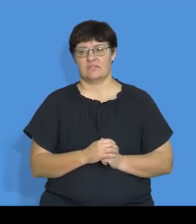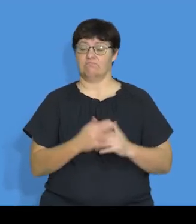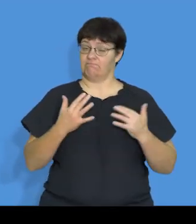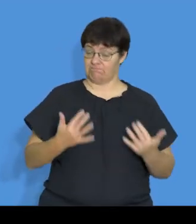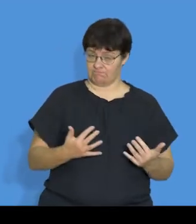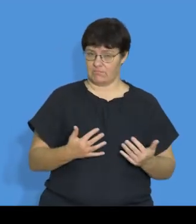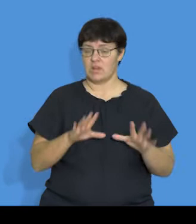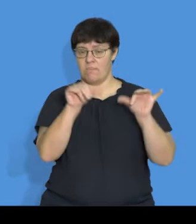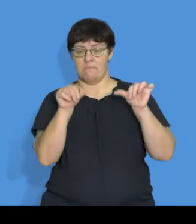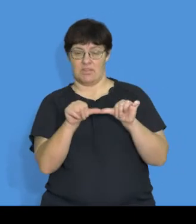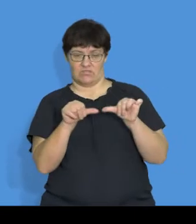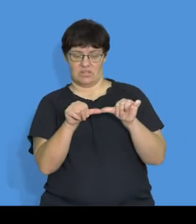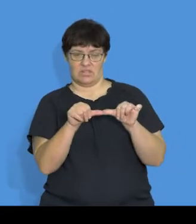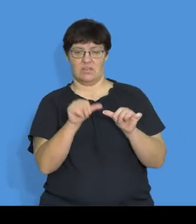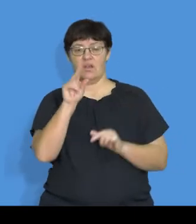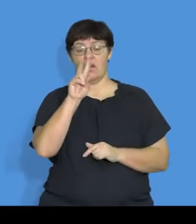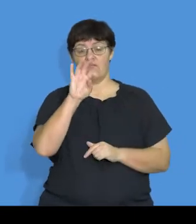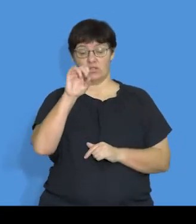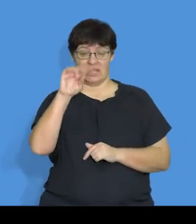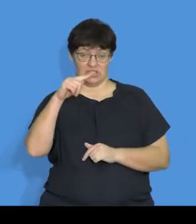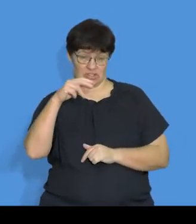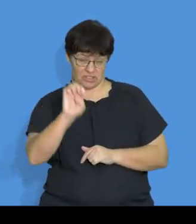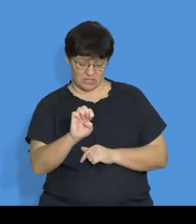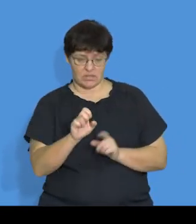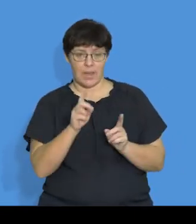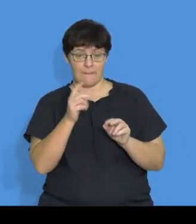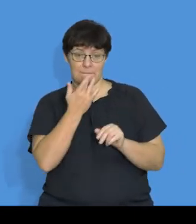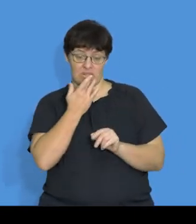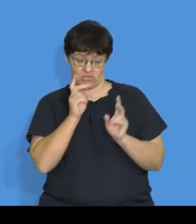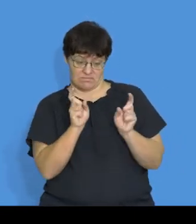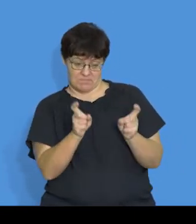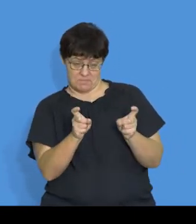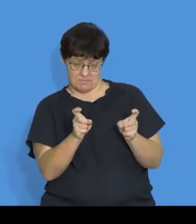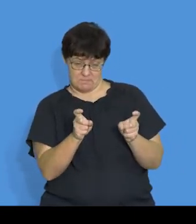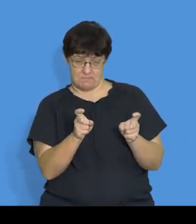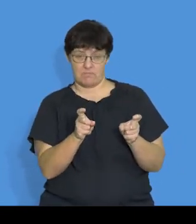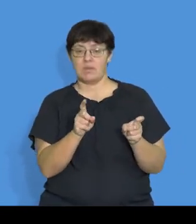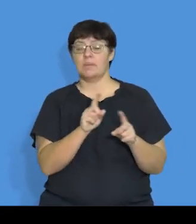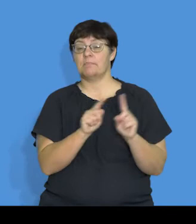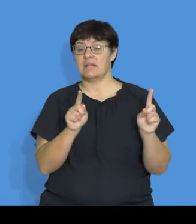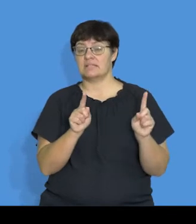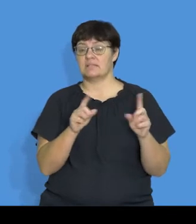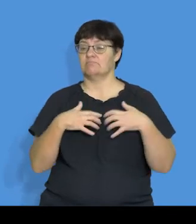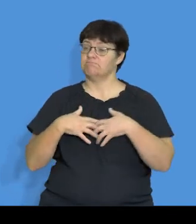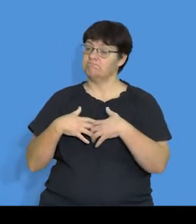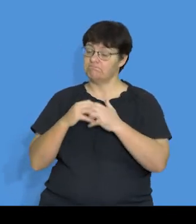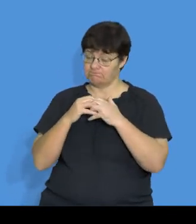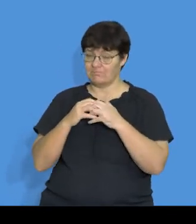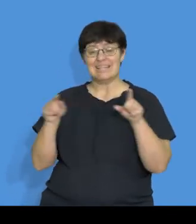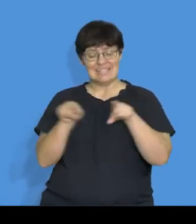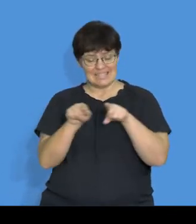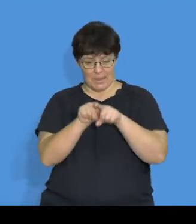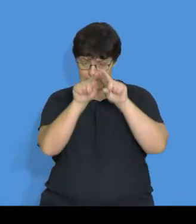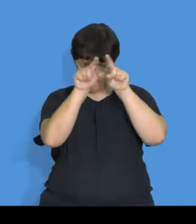So we are measuring voltage once again across the battery, but we're going to construct a same